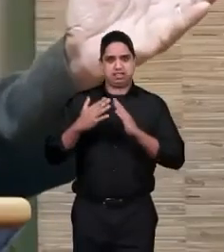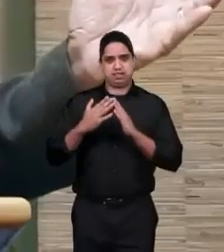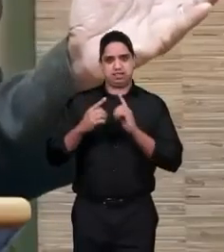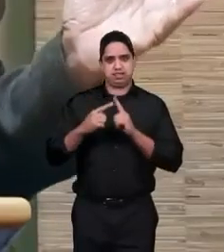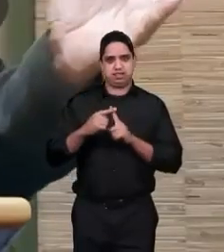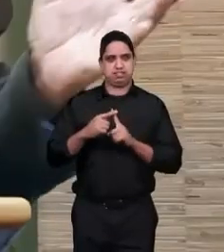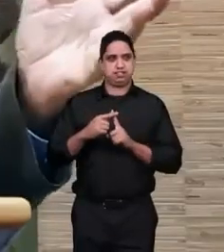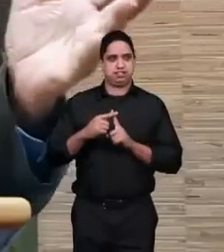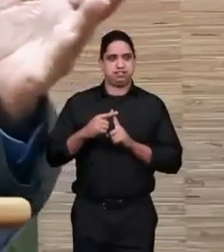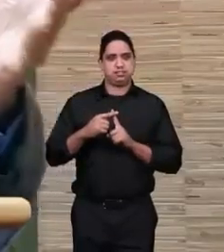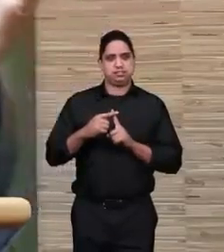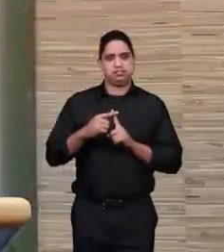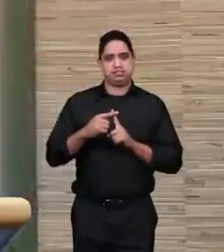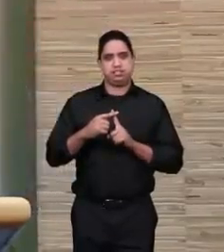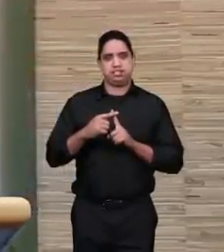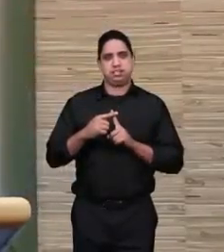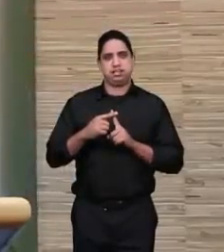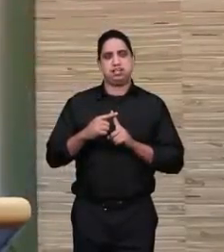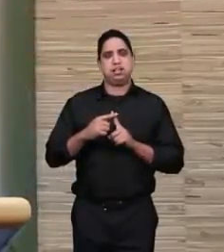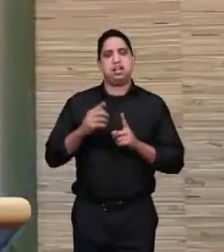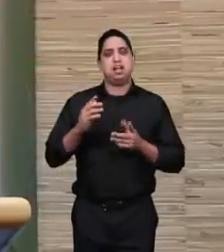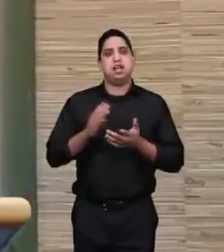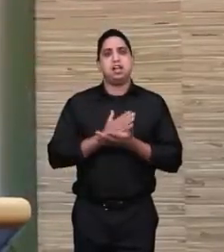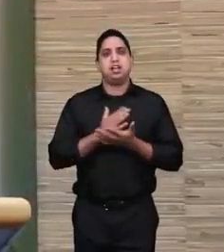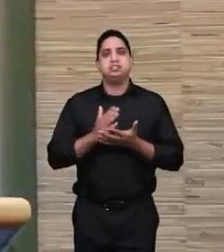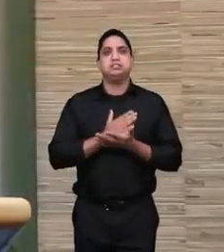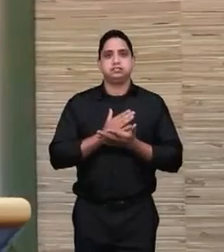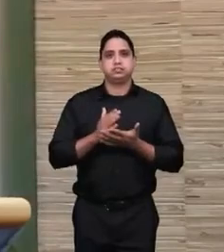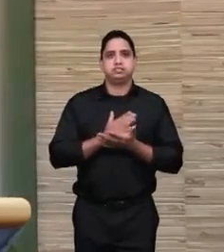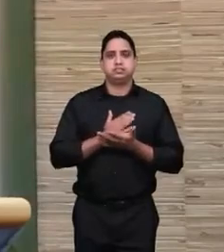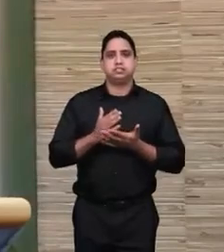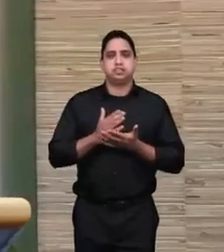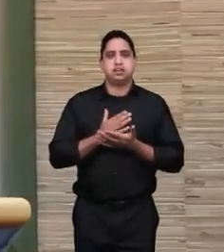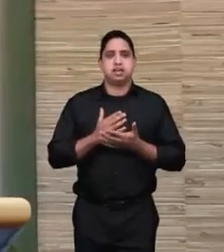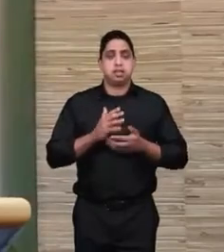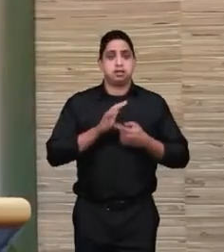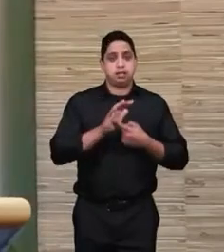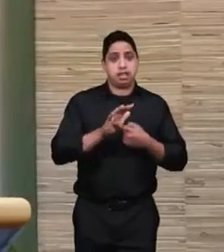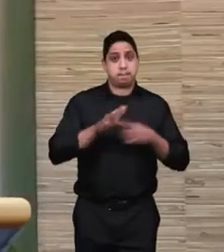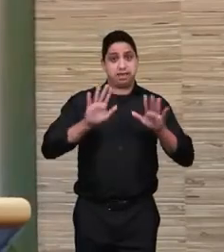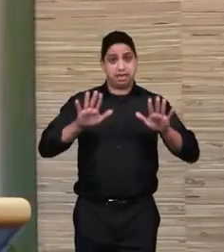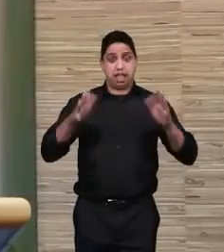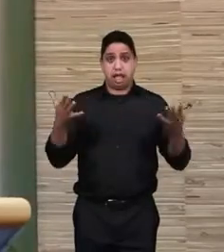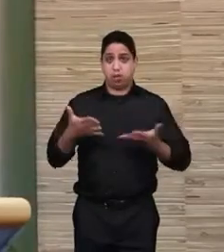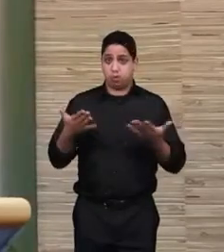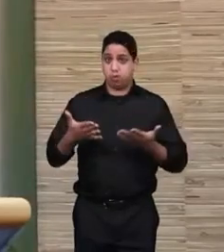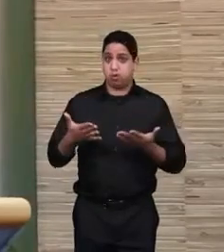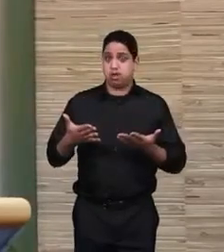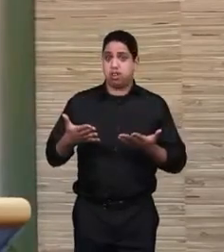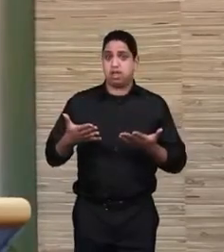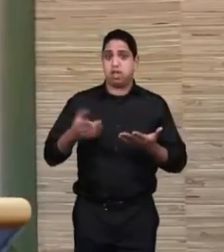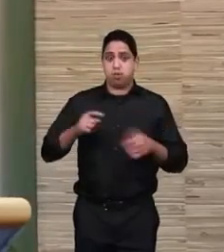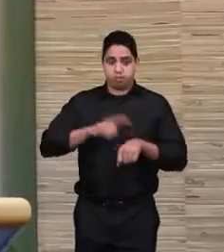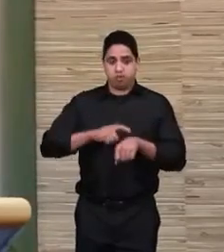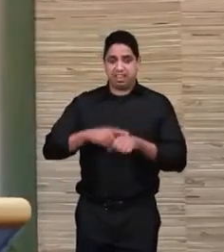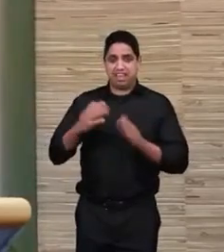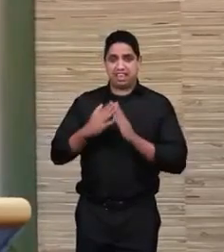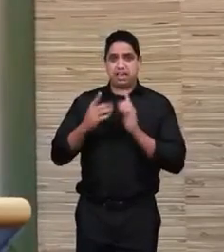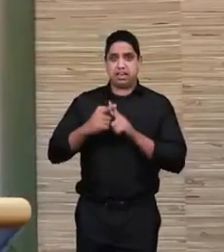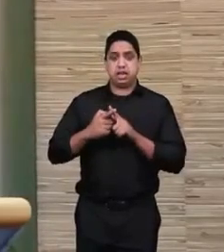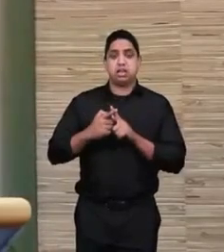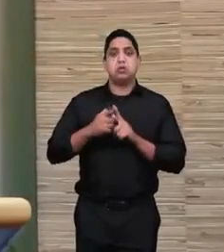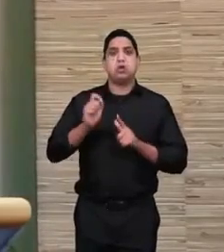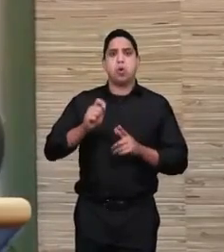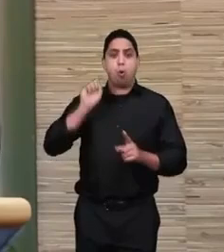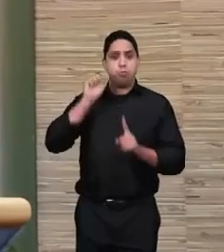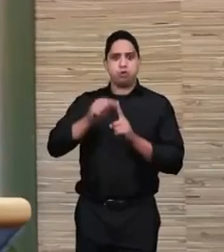of the church. Some have already gone to the Lord, but now it's the moment where the church fulfills